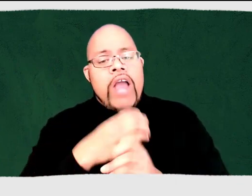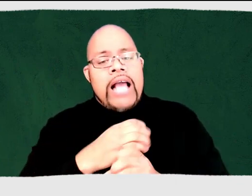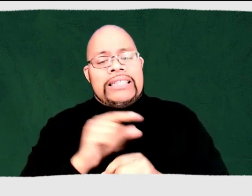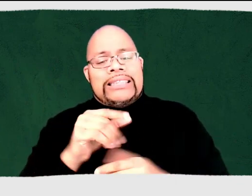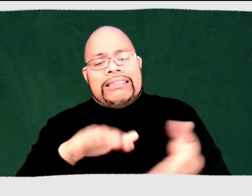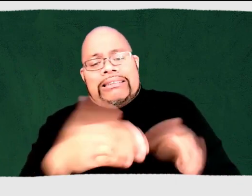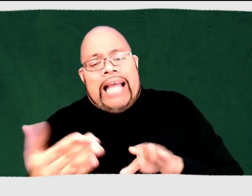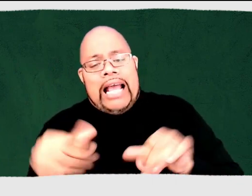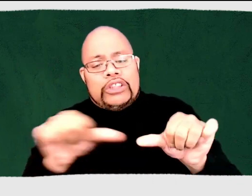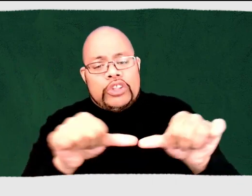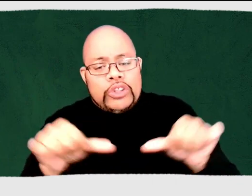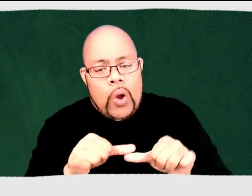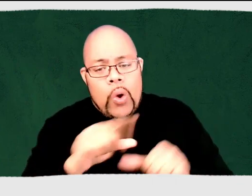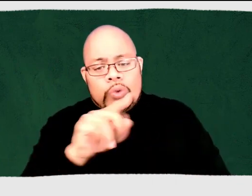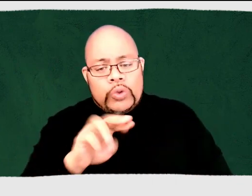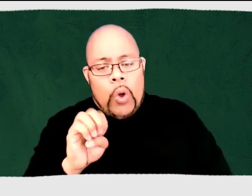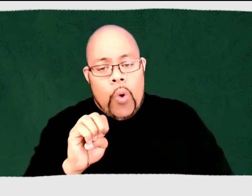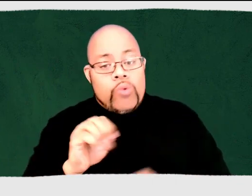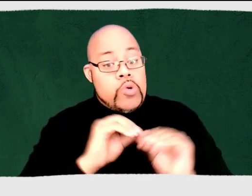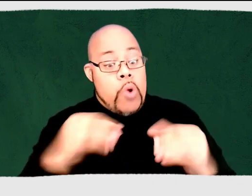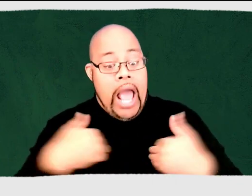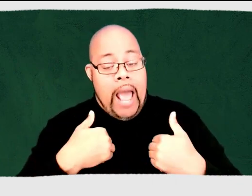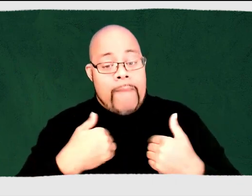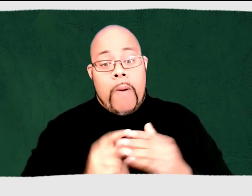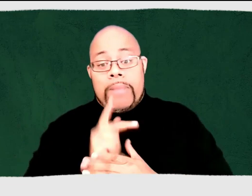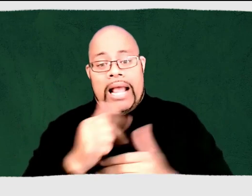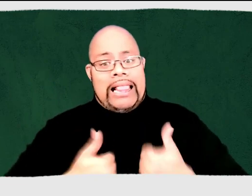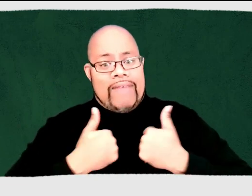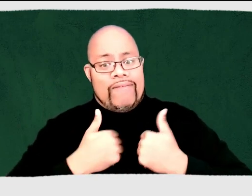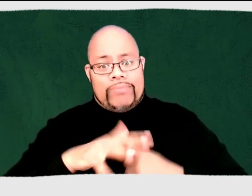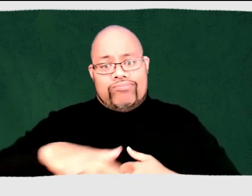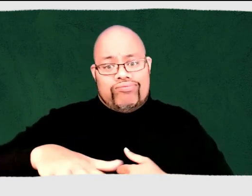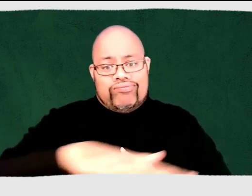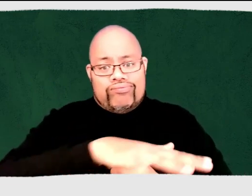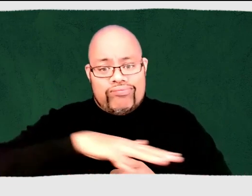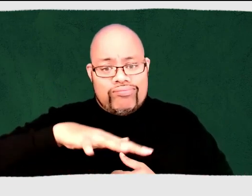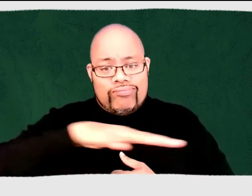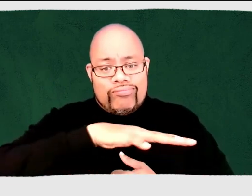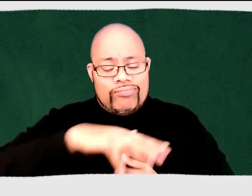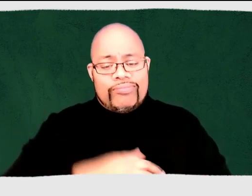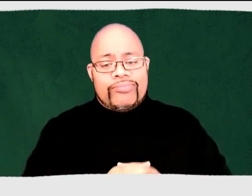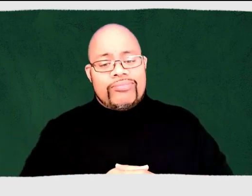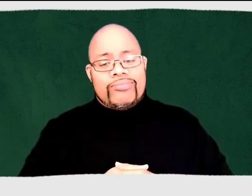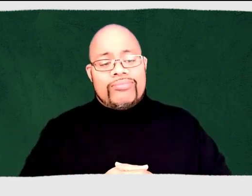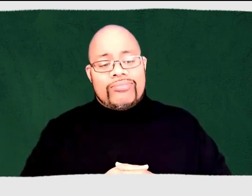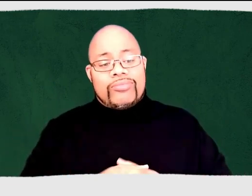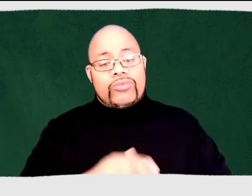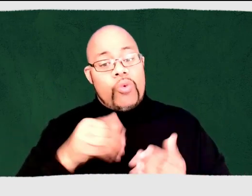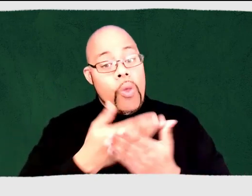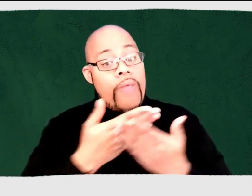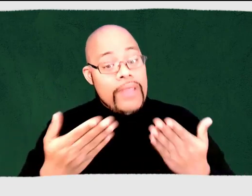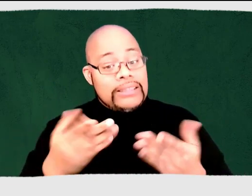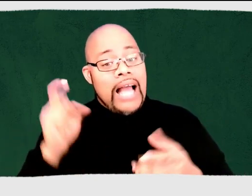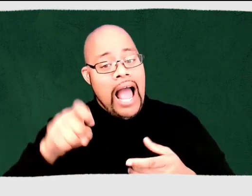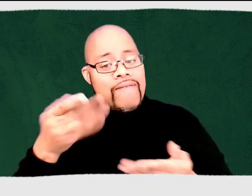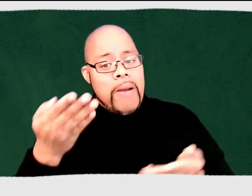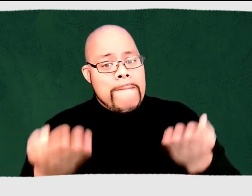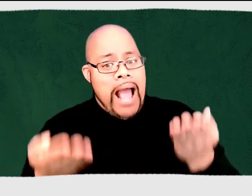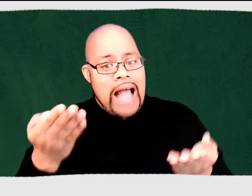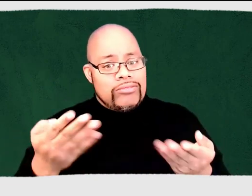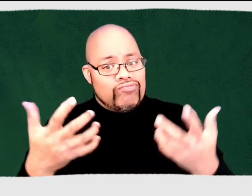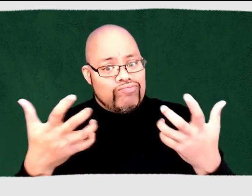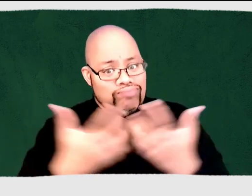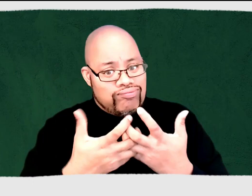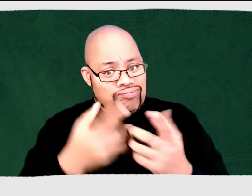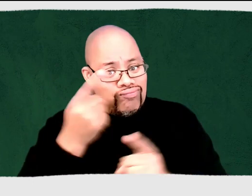zone, a place for a while that no animals or plants can live. So again, all things in balance. We want nitrogen,